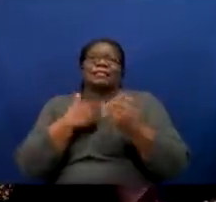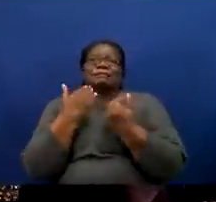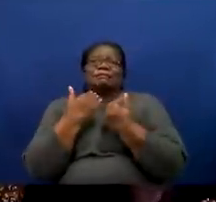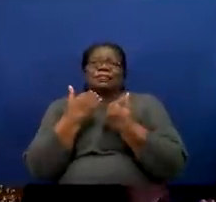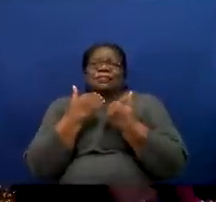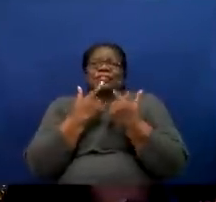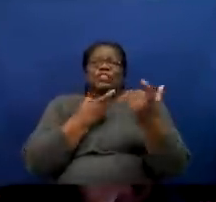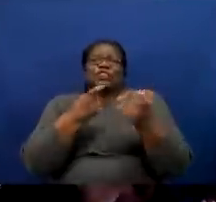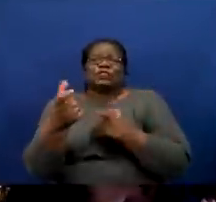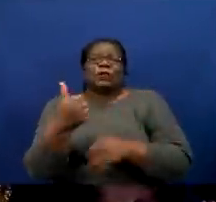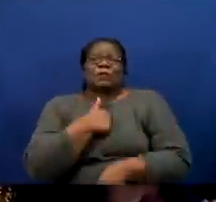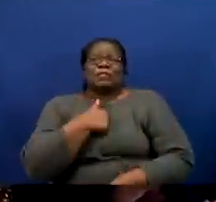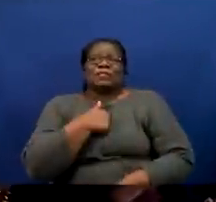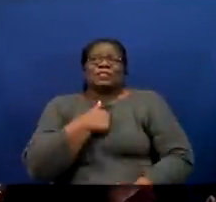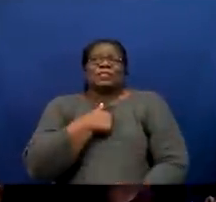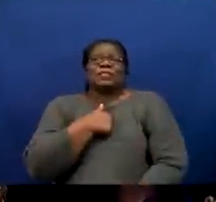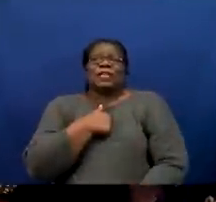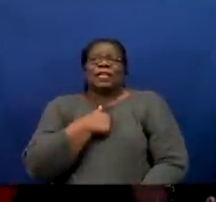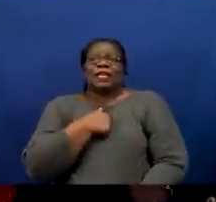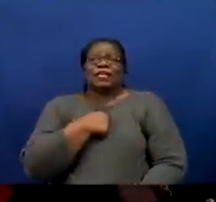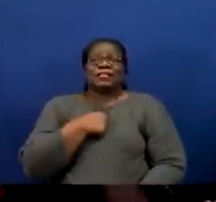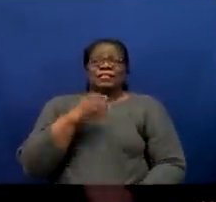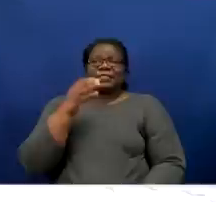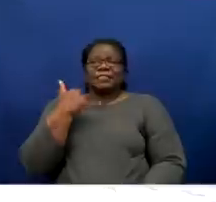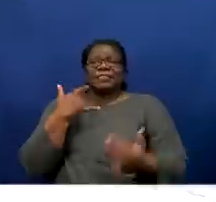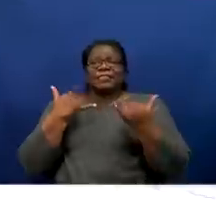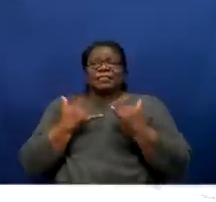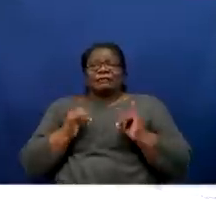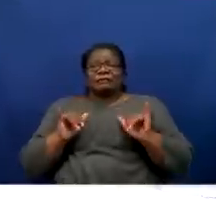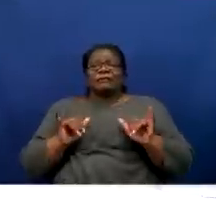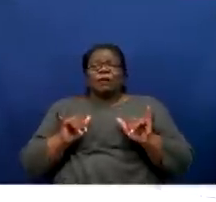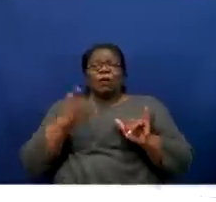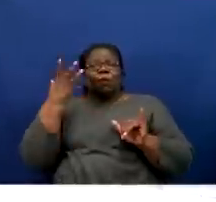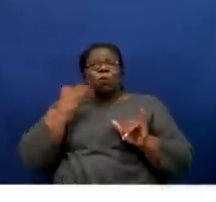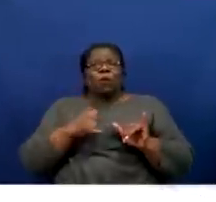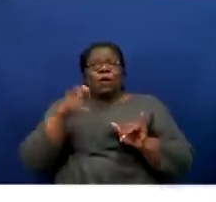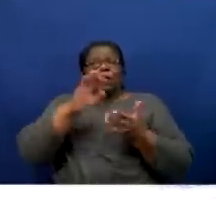myself. Couldn't even keep my composure because the glory of the